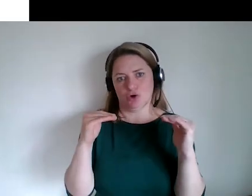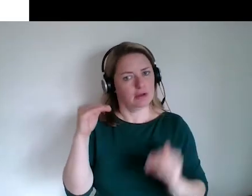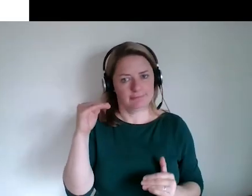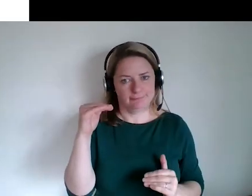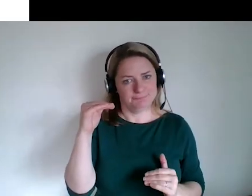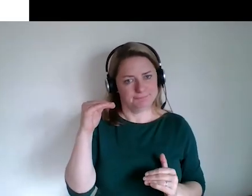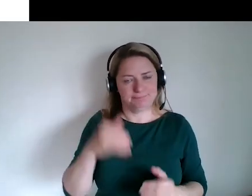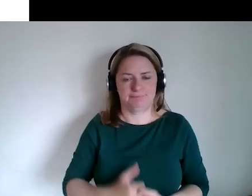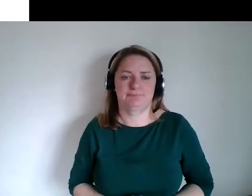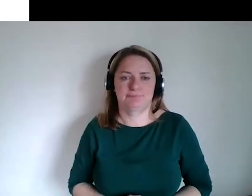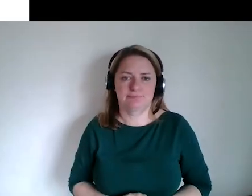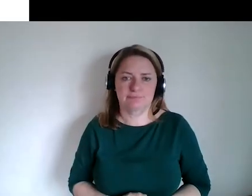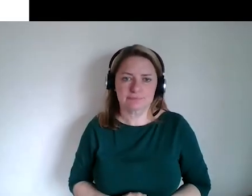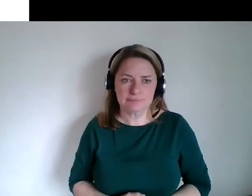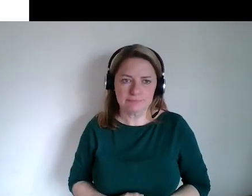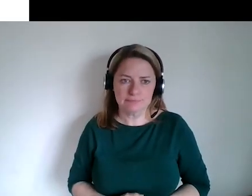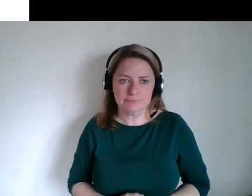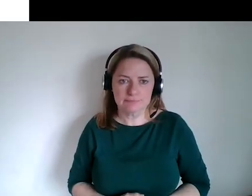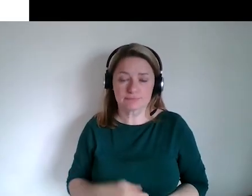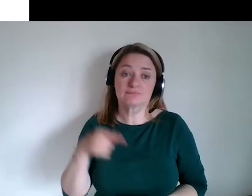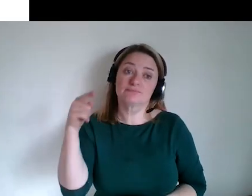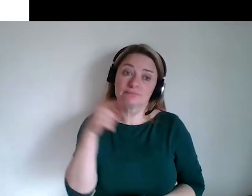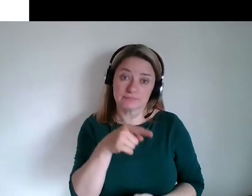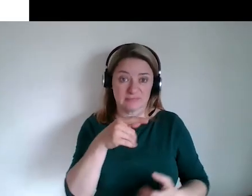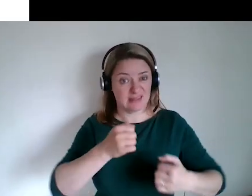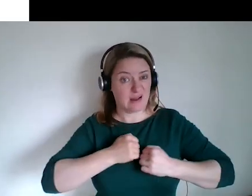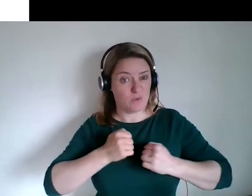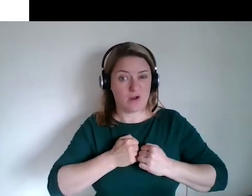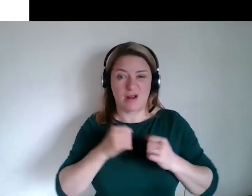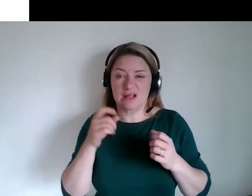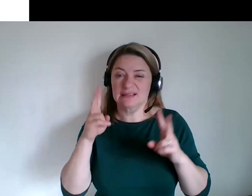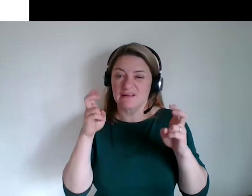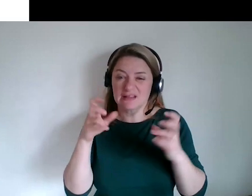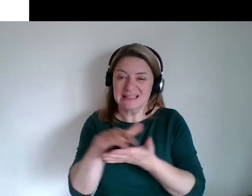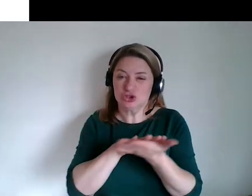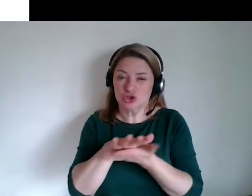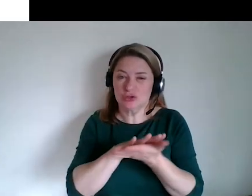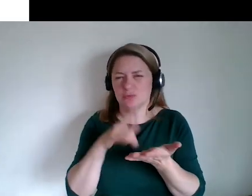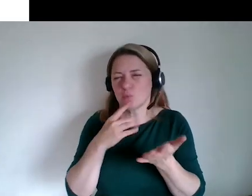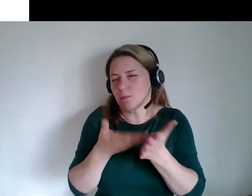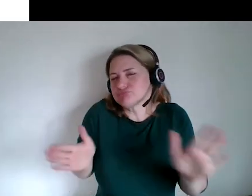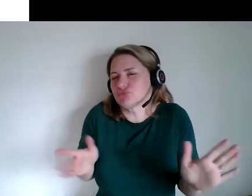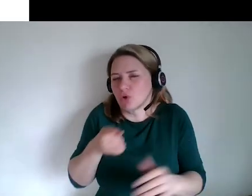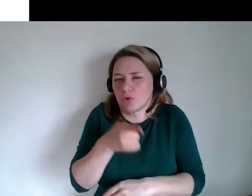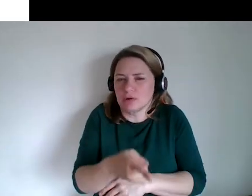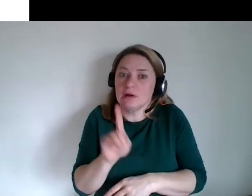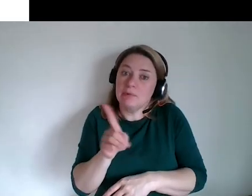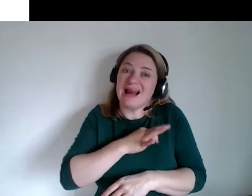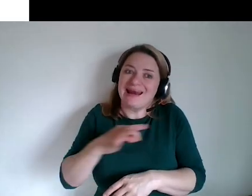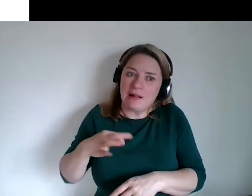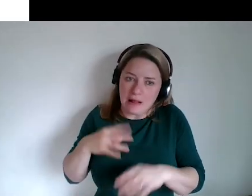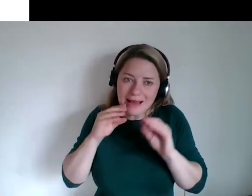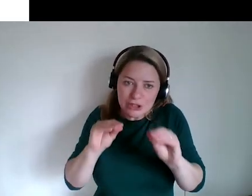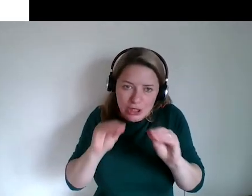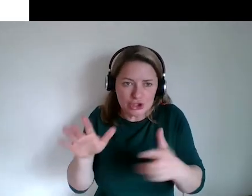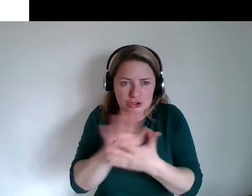Now, what do we mean by clinical education research? This is the incubator definition, and it's quite a broad-ranging definition. And the